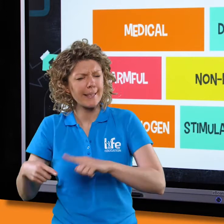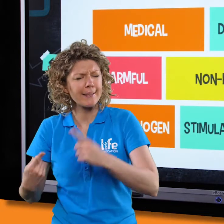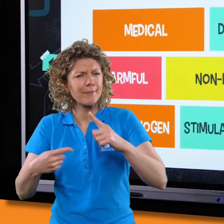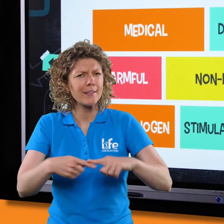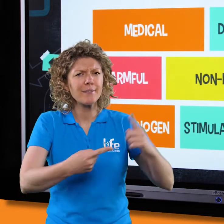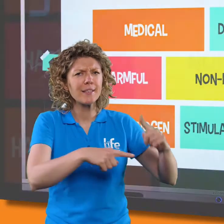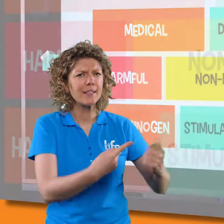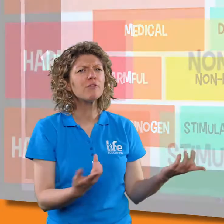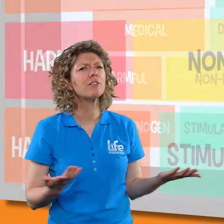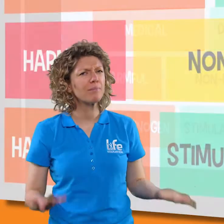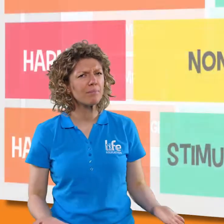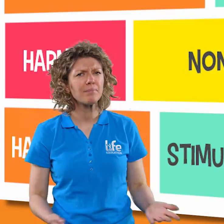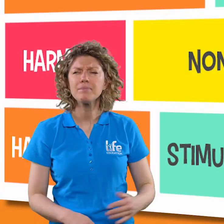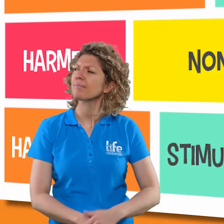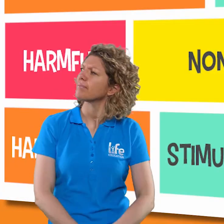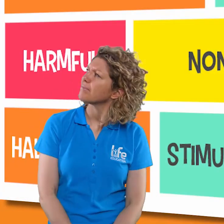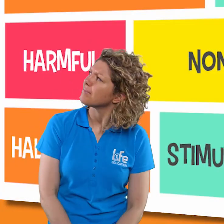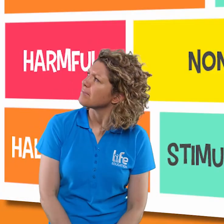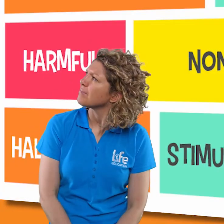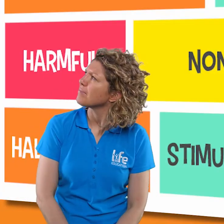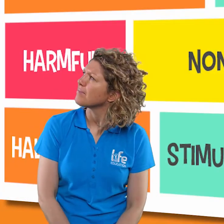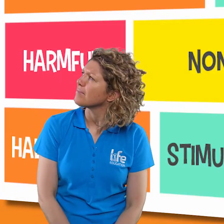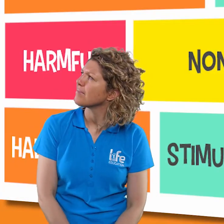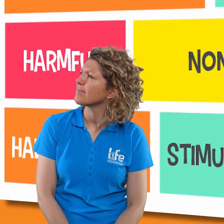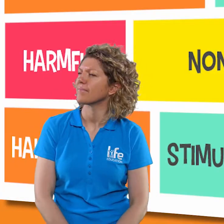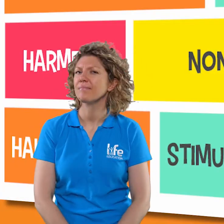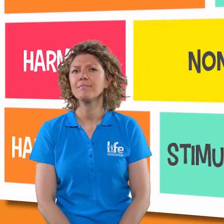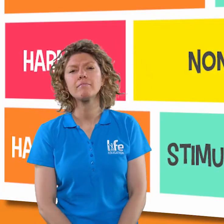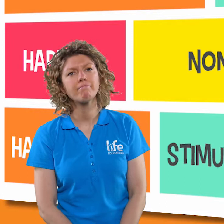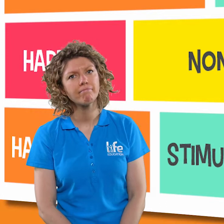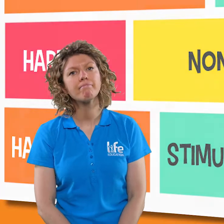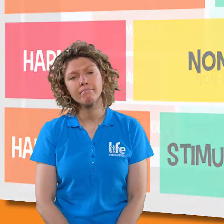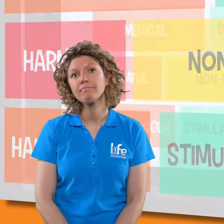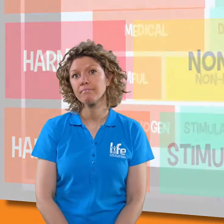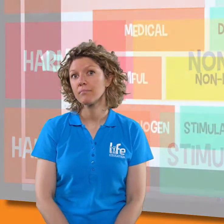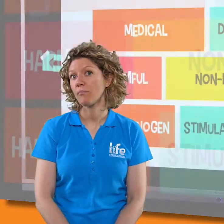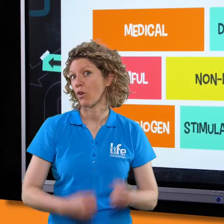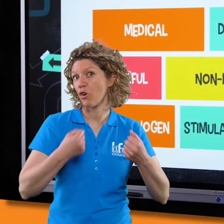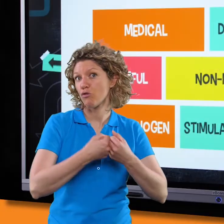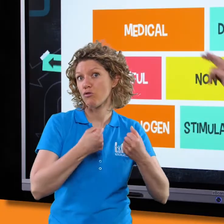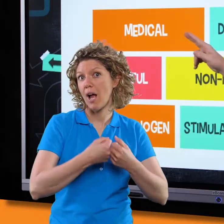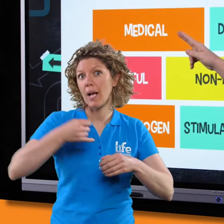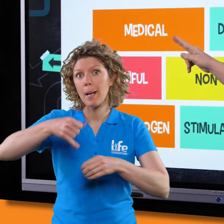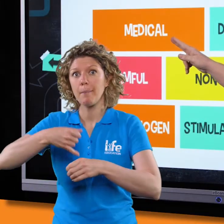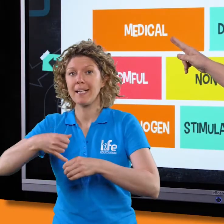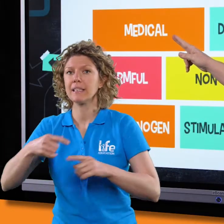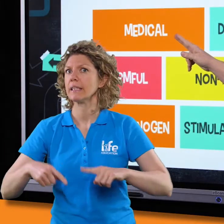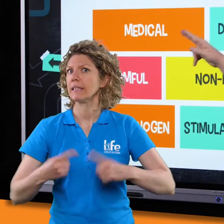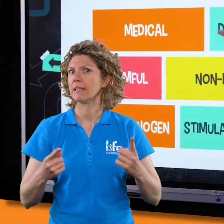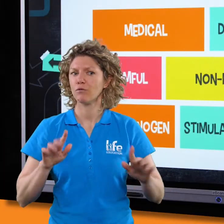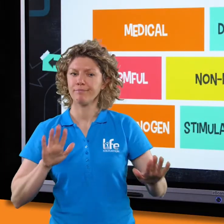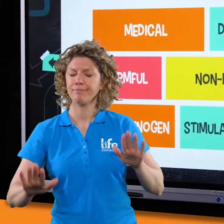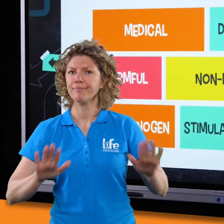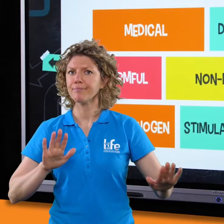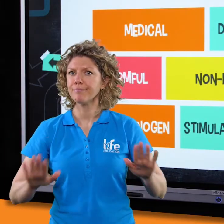we group or classify drugs. One of the simplest classifications is to put them into groups depending on whether they are used for